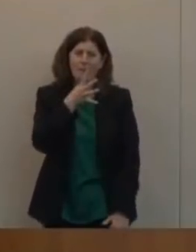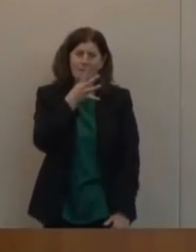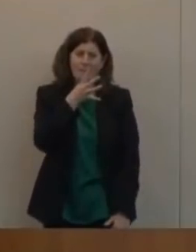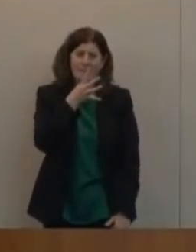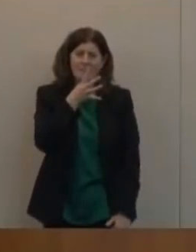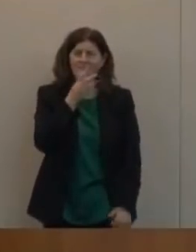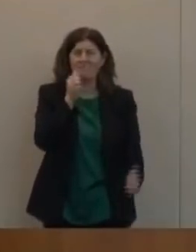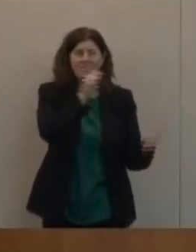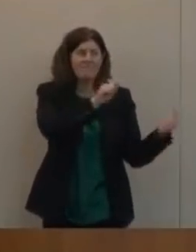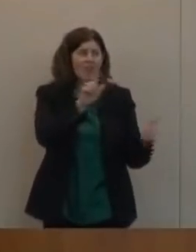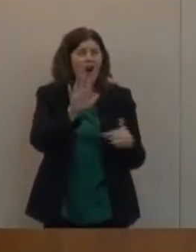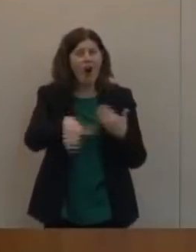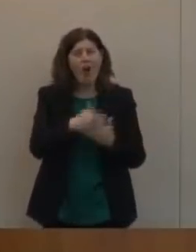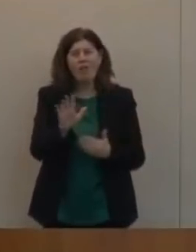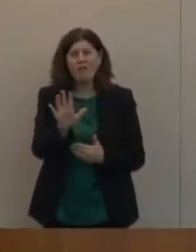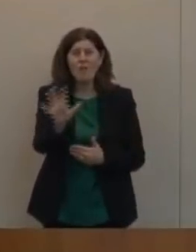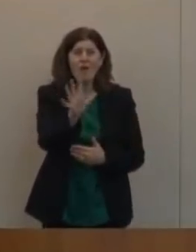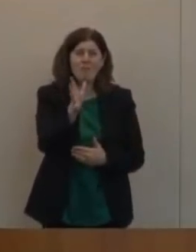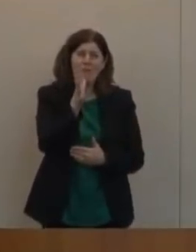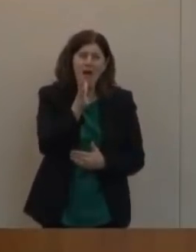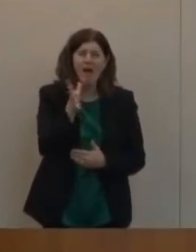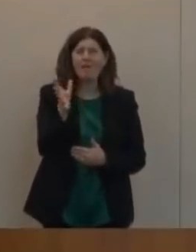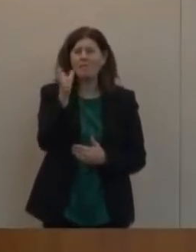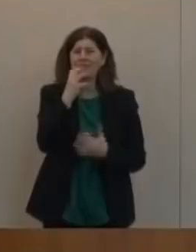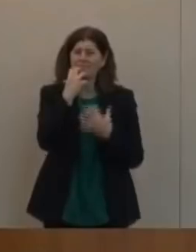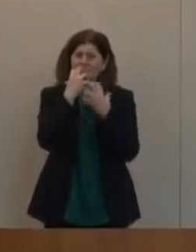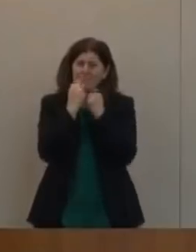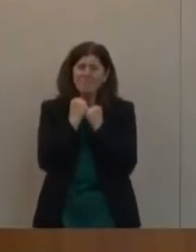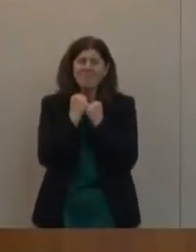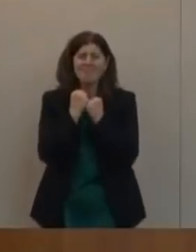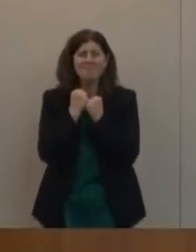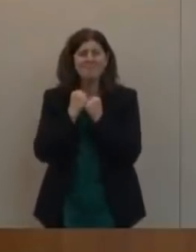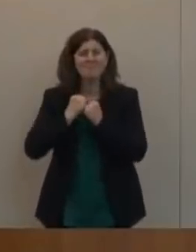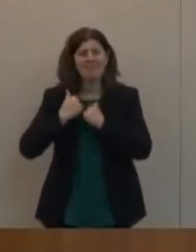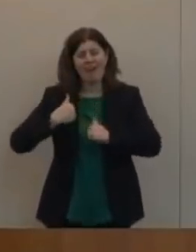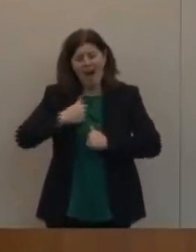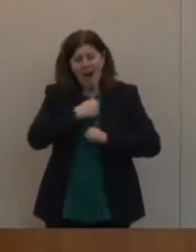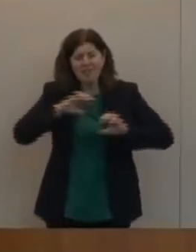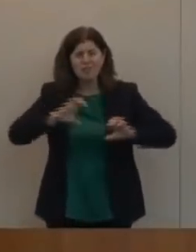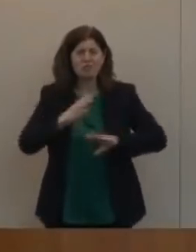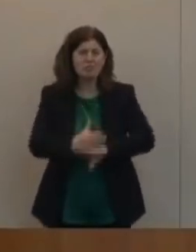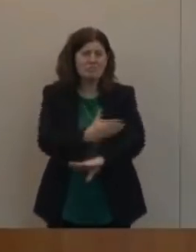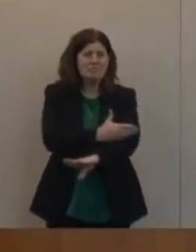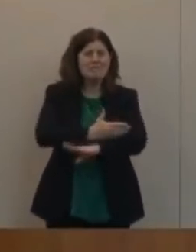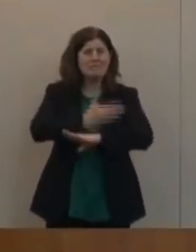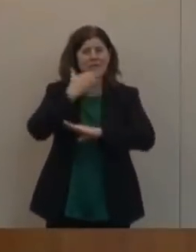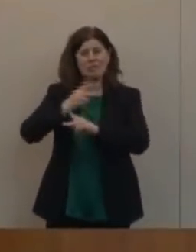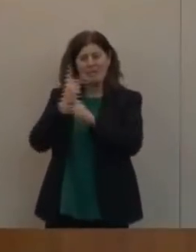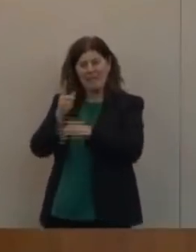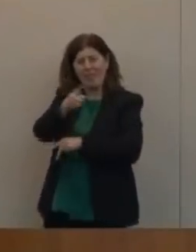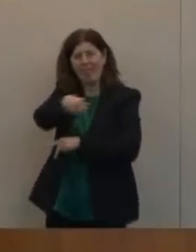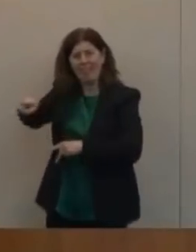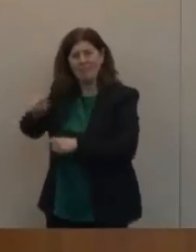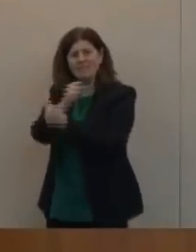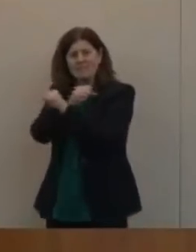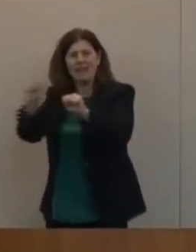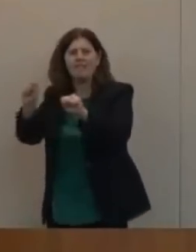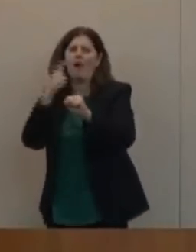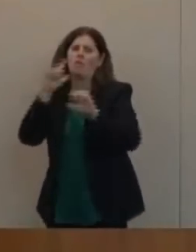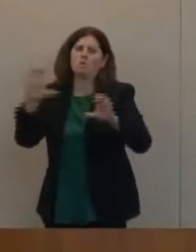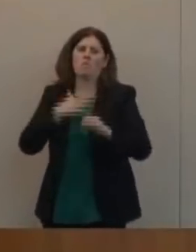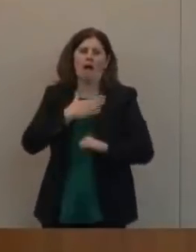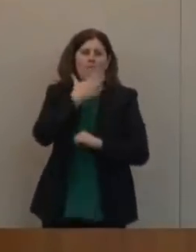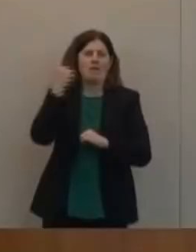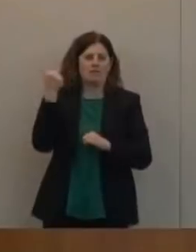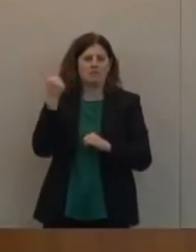Everybody's mother and father deserve us to do the very best to keep them safe. And I will do my very best. And I